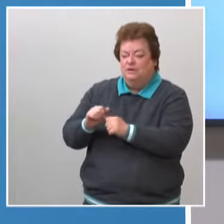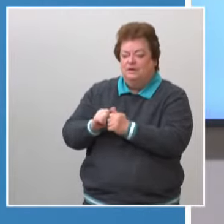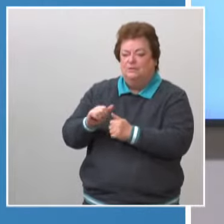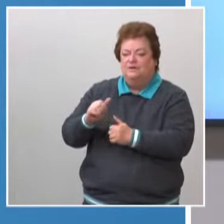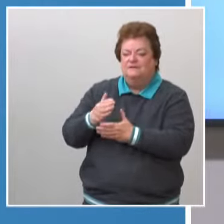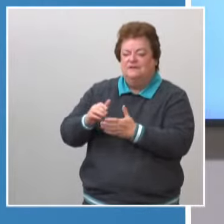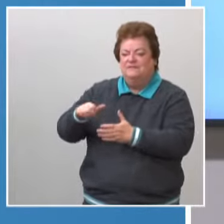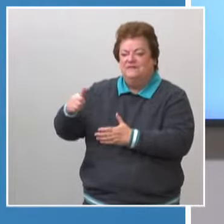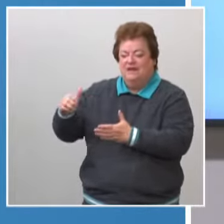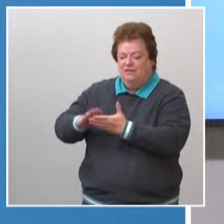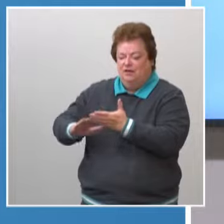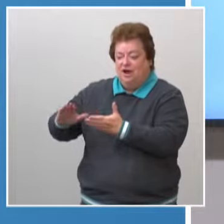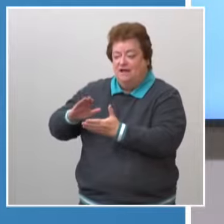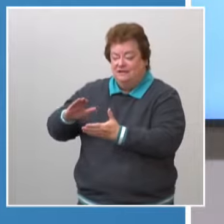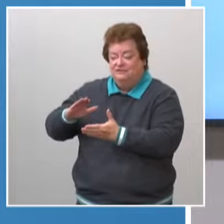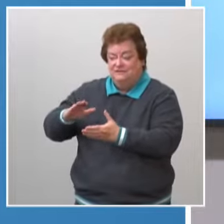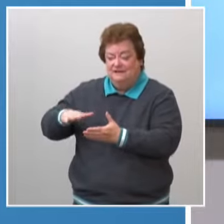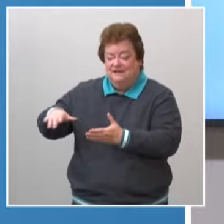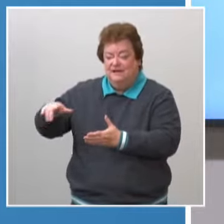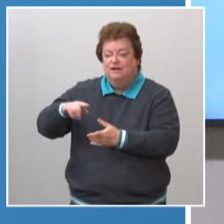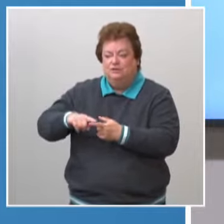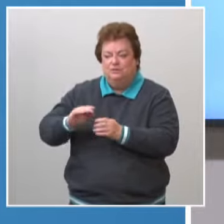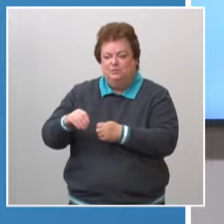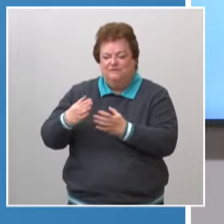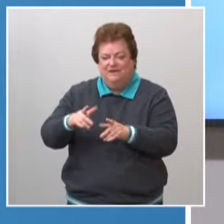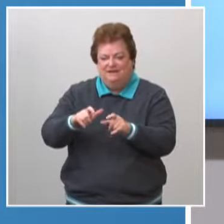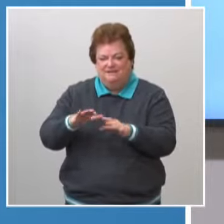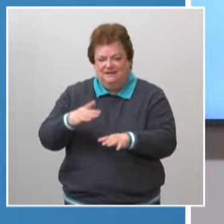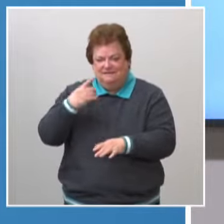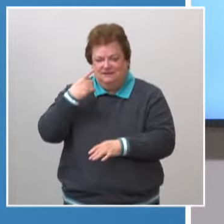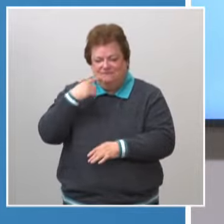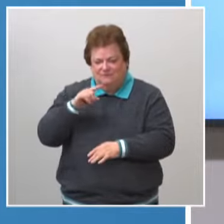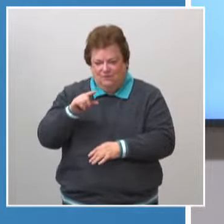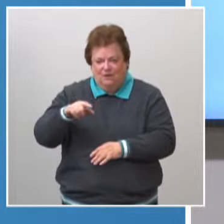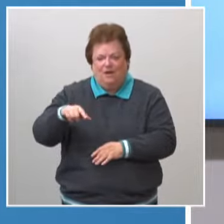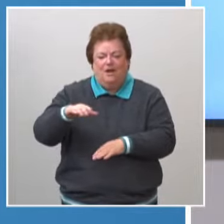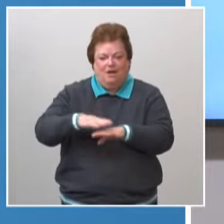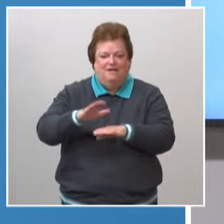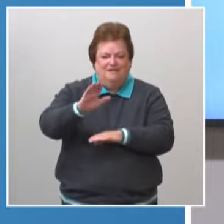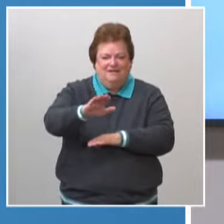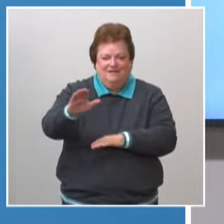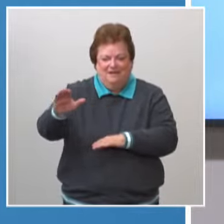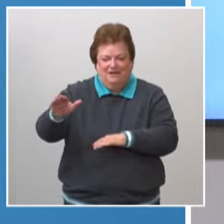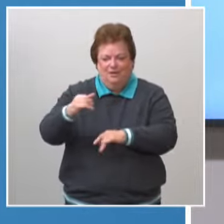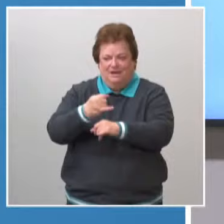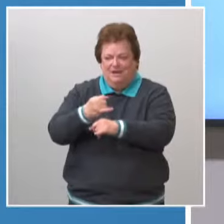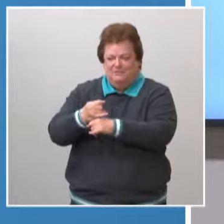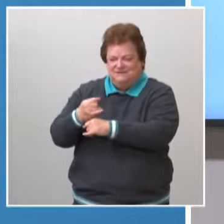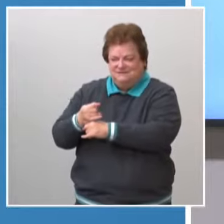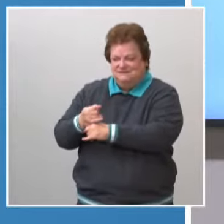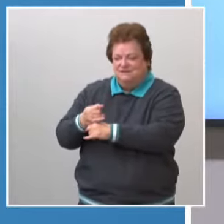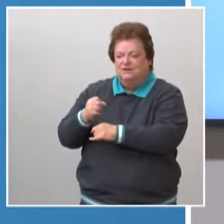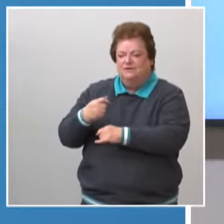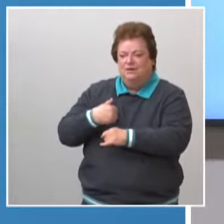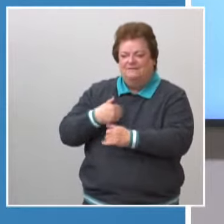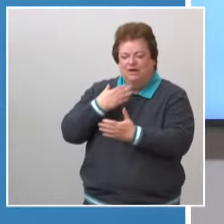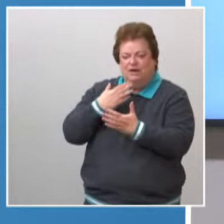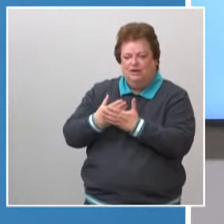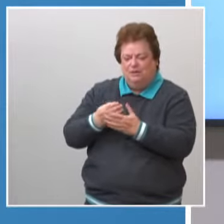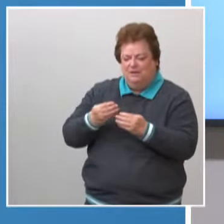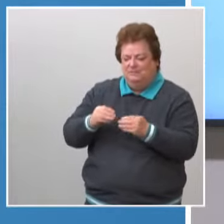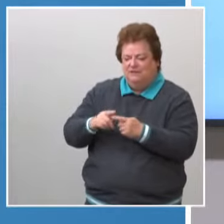other colleges here and providing testing for those on their campuses. So we have a very good method